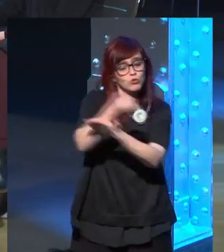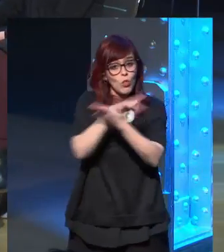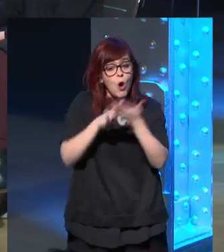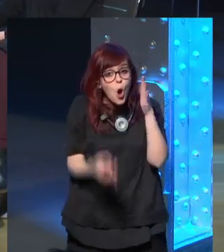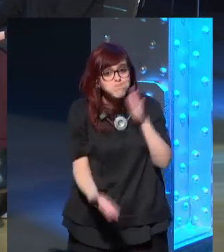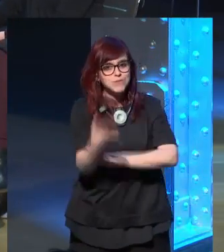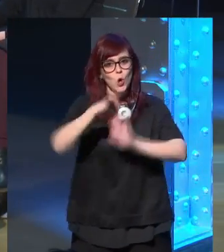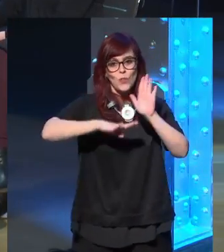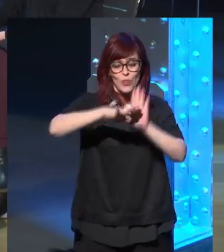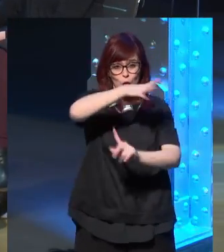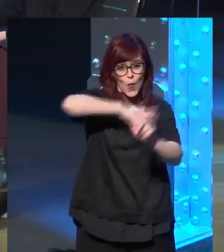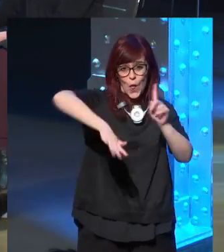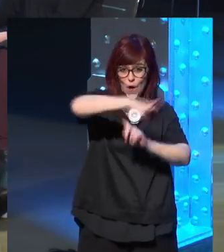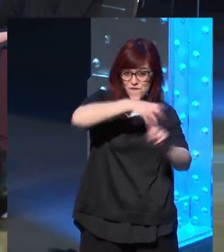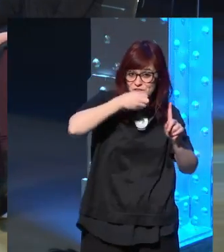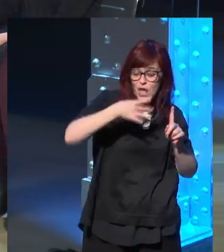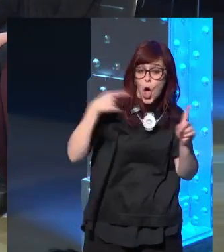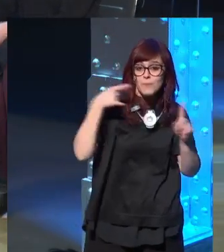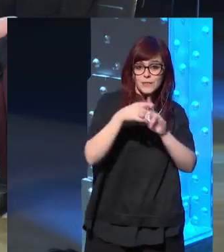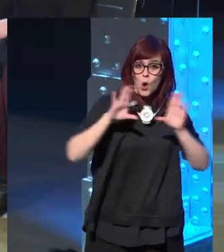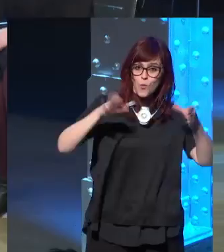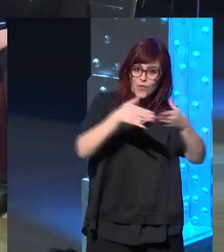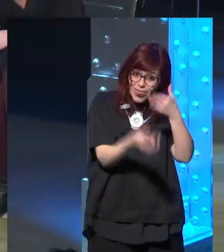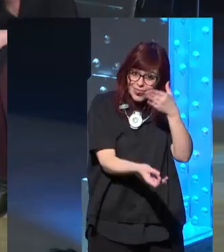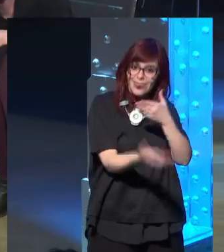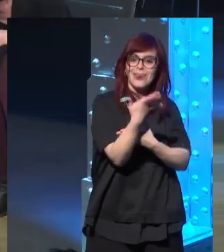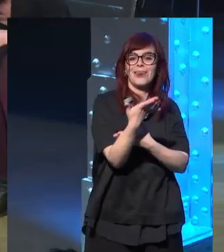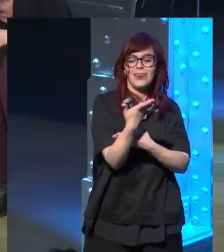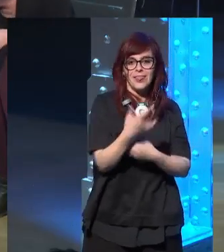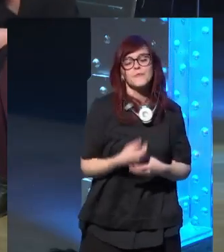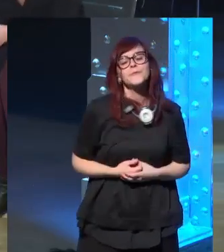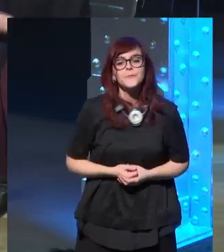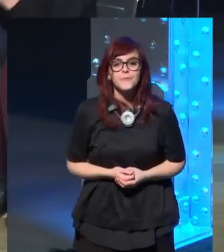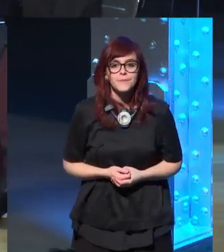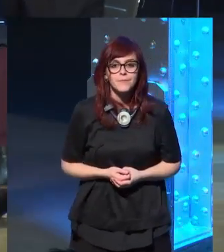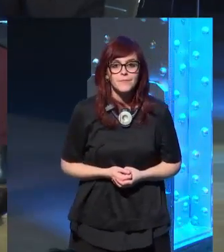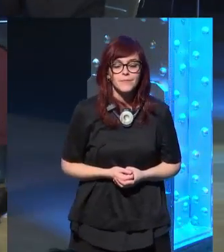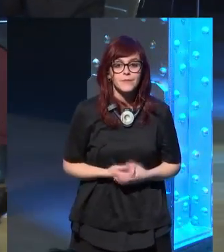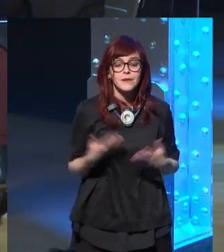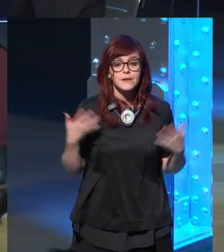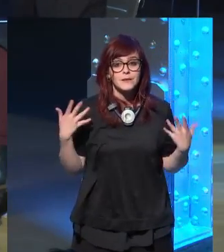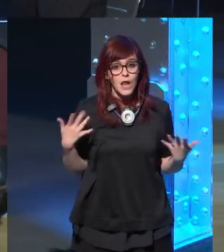conditions for community to flourish. Este concepto...